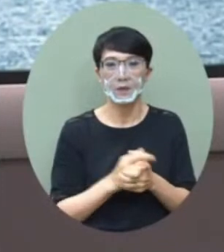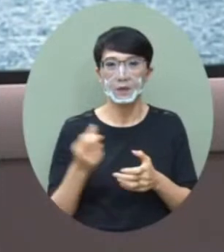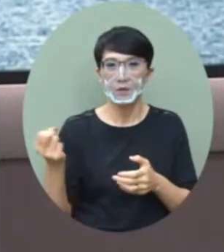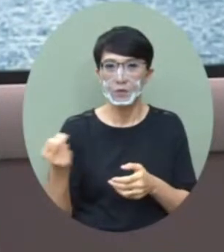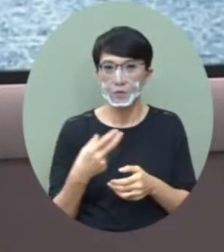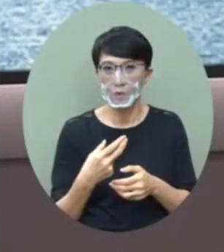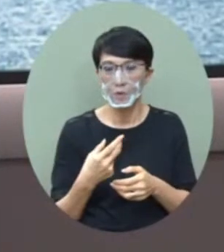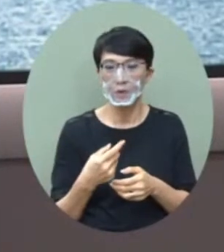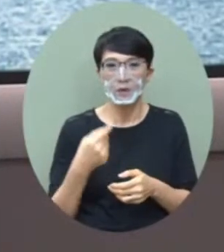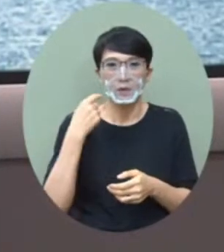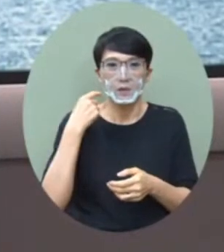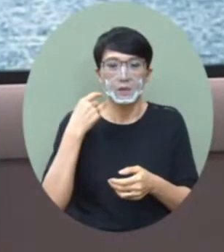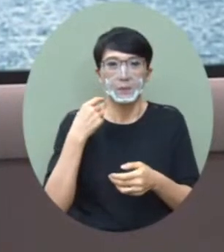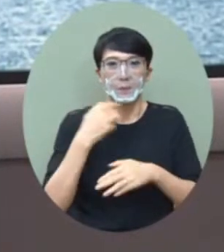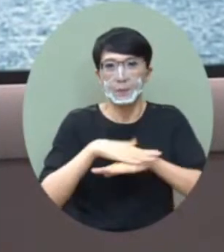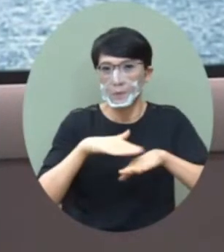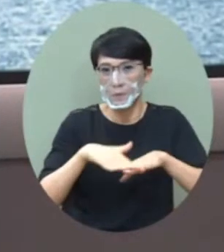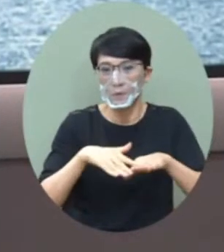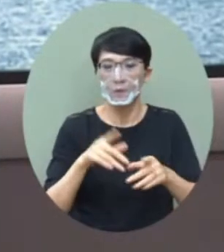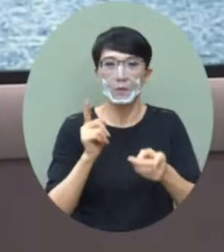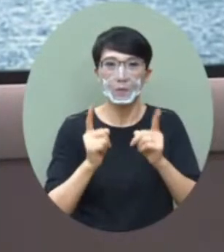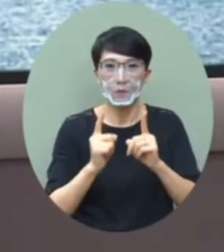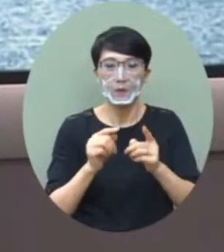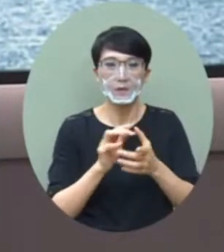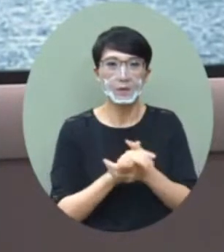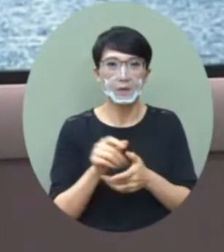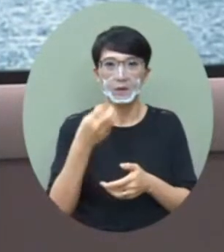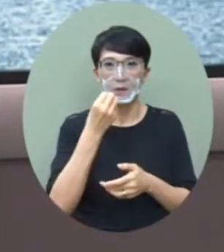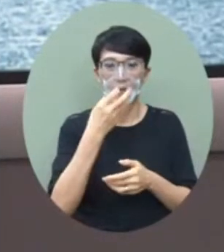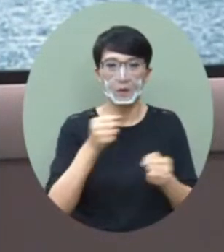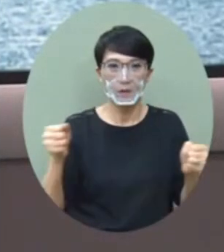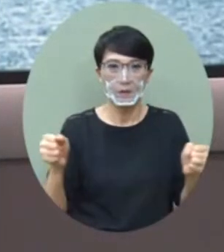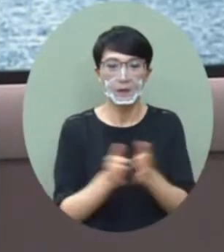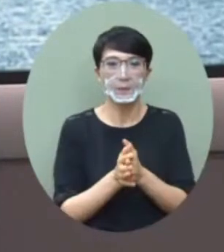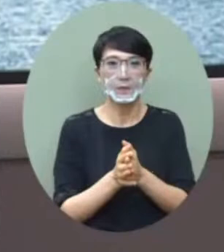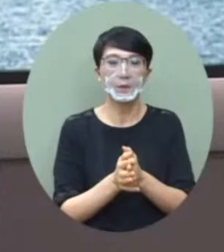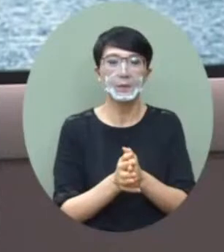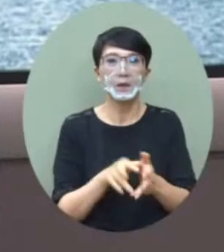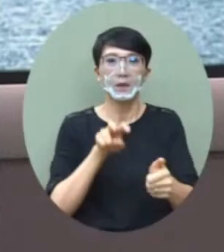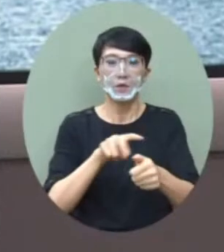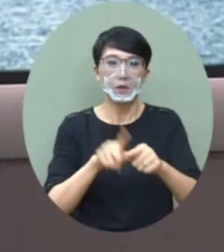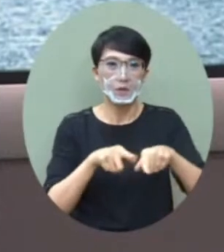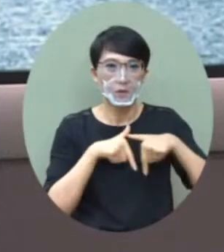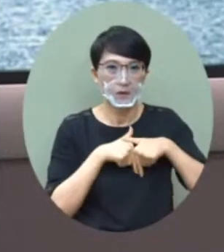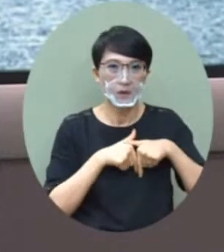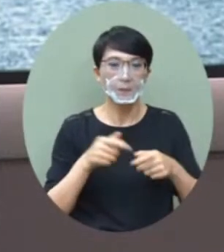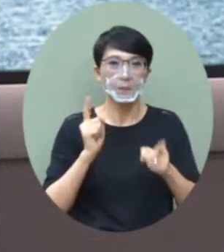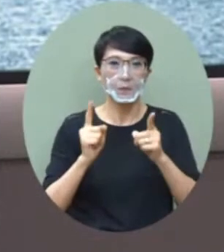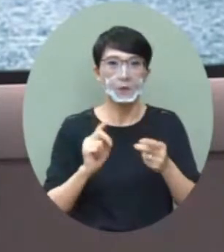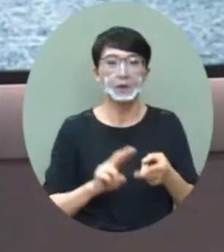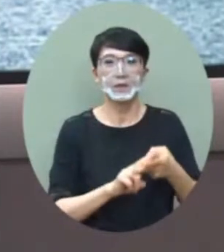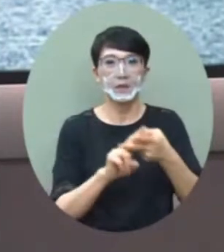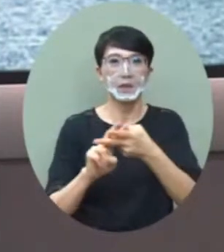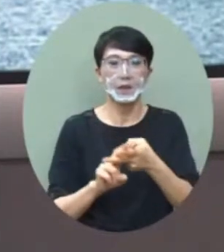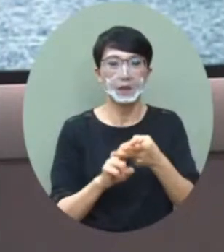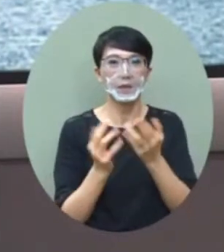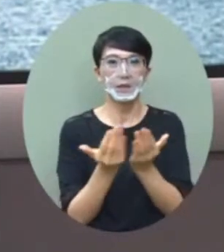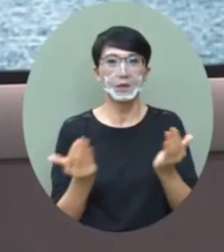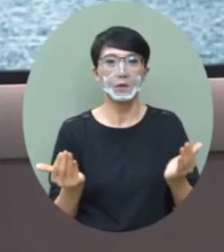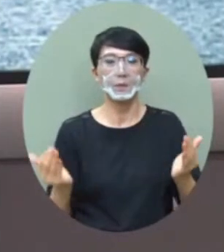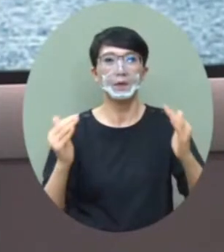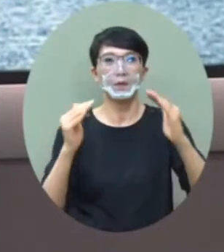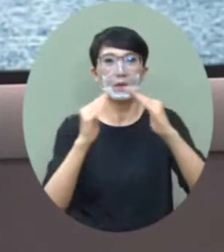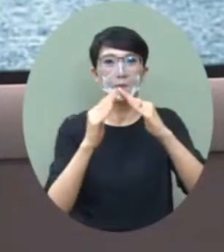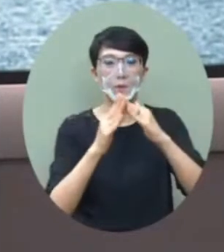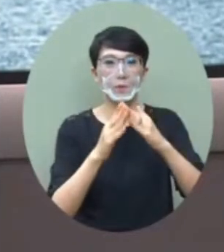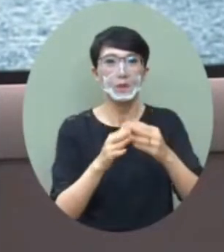perhaps hospitalization in our internal medicine ward, and if the case is